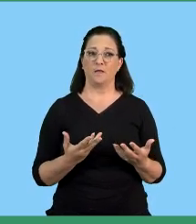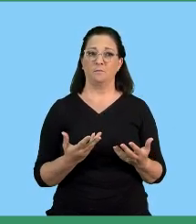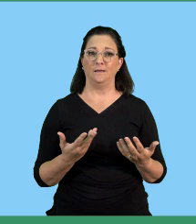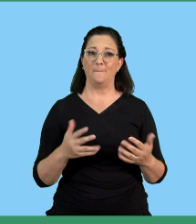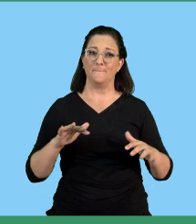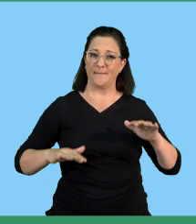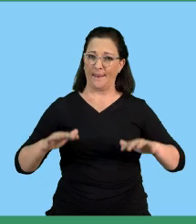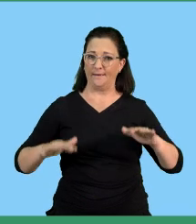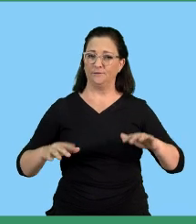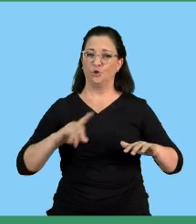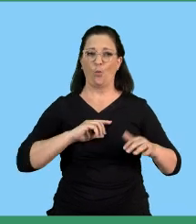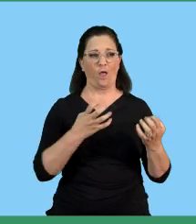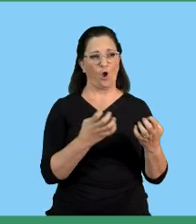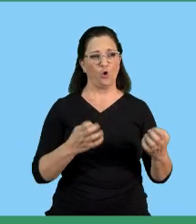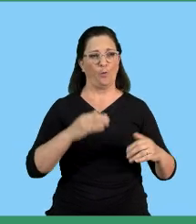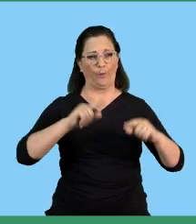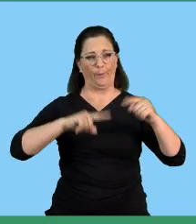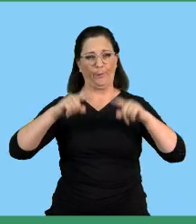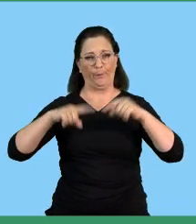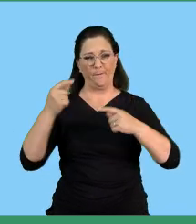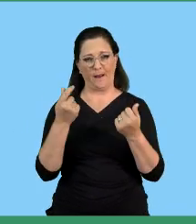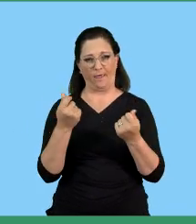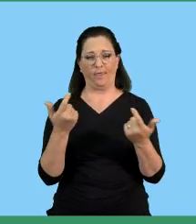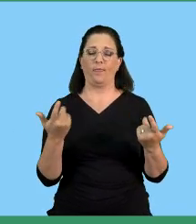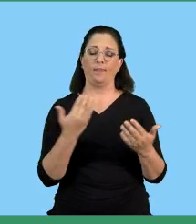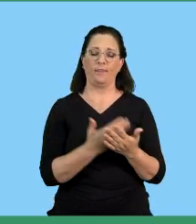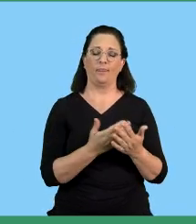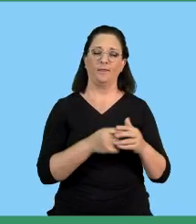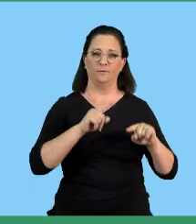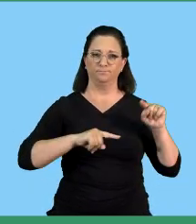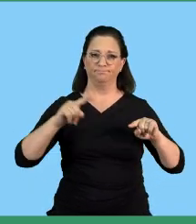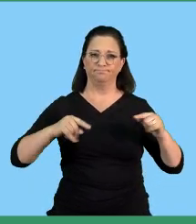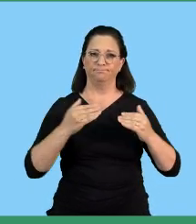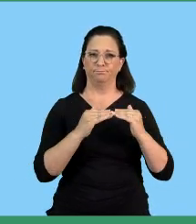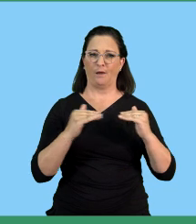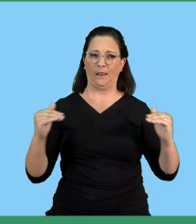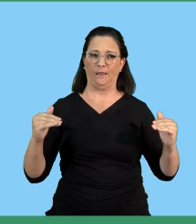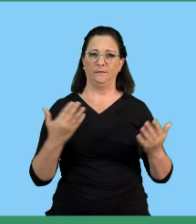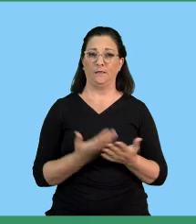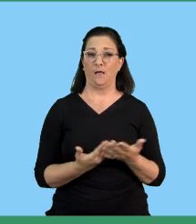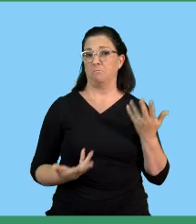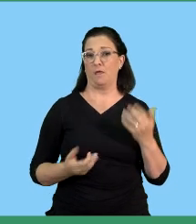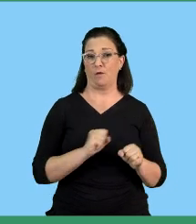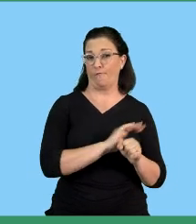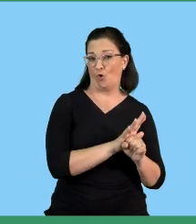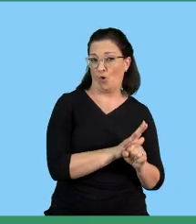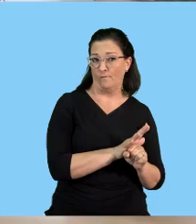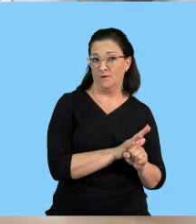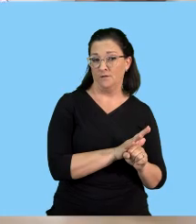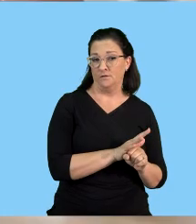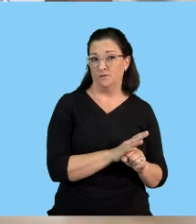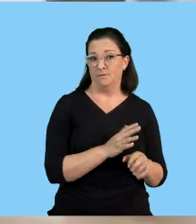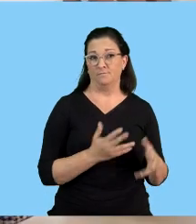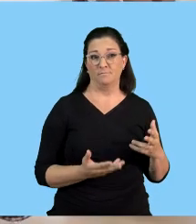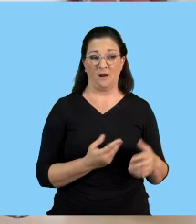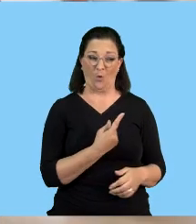during economic fluctuations. So in terms of like there's this maybe COVID-19, maybe for example, and